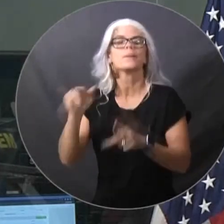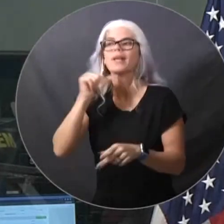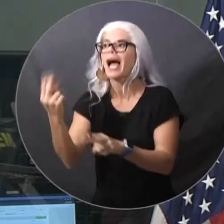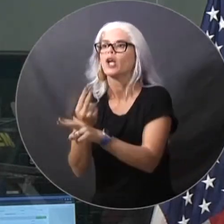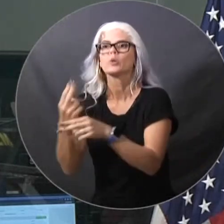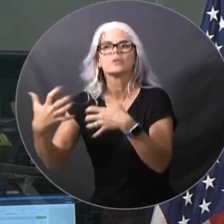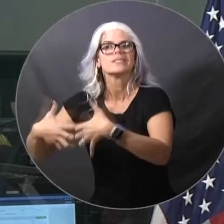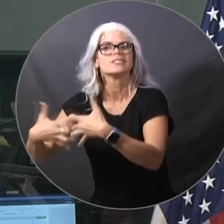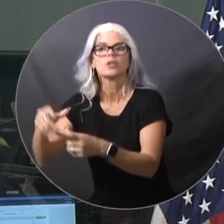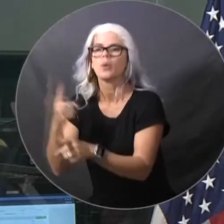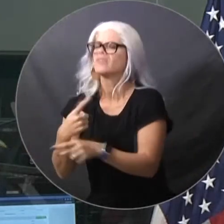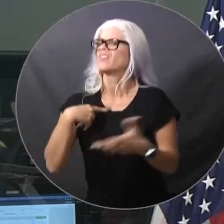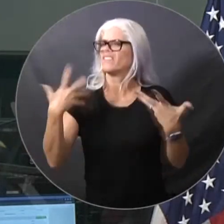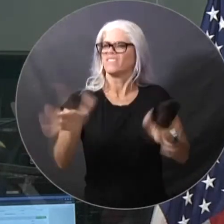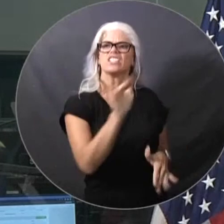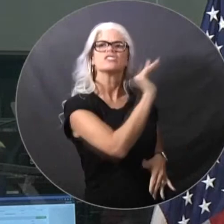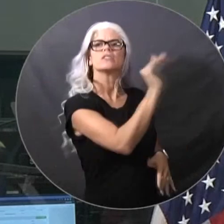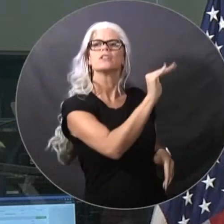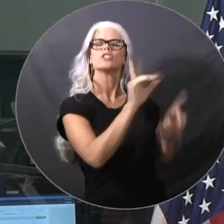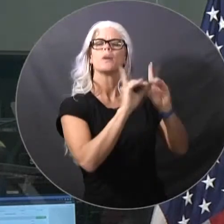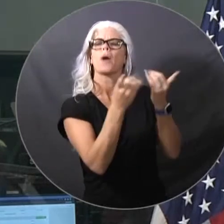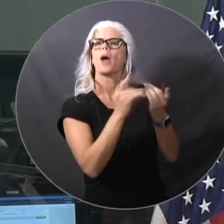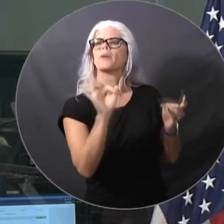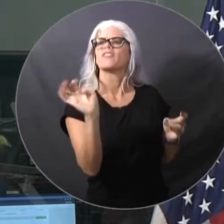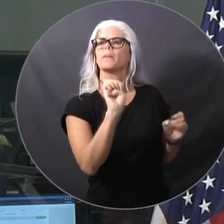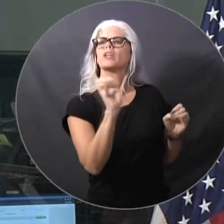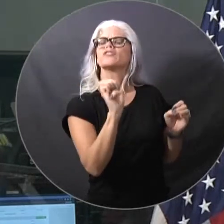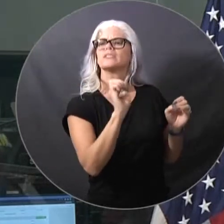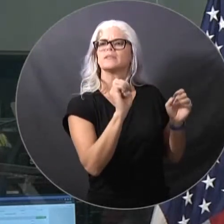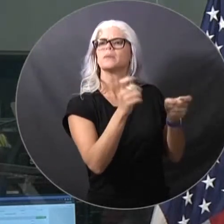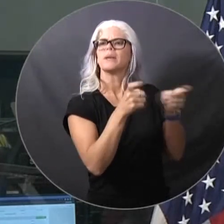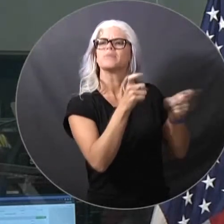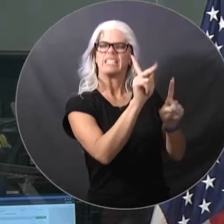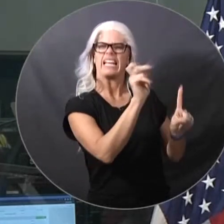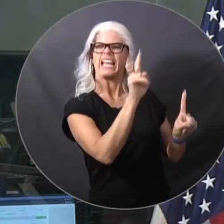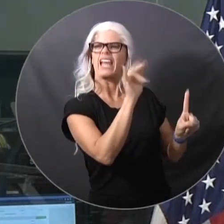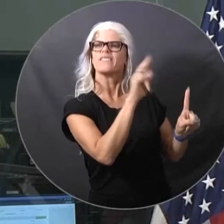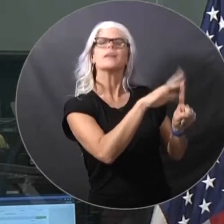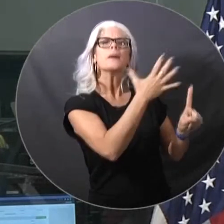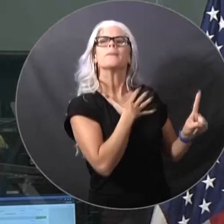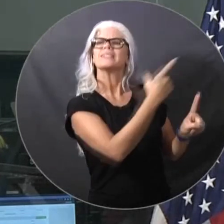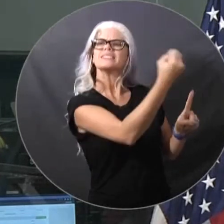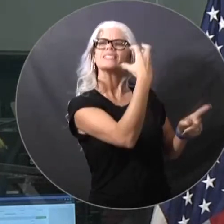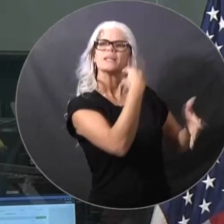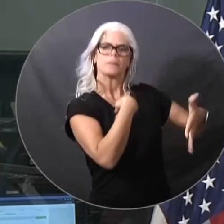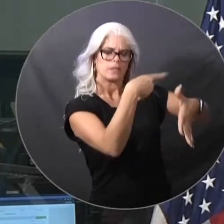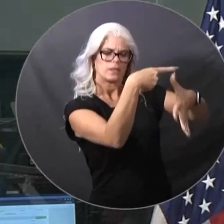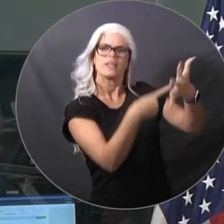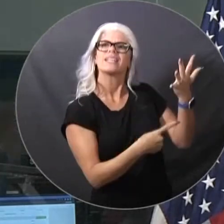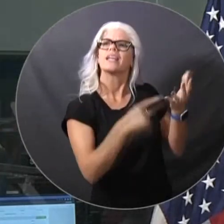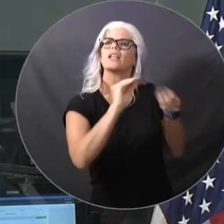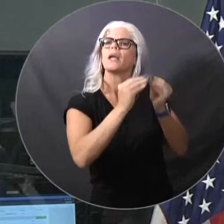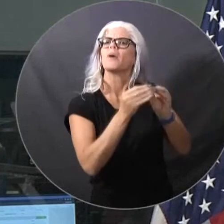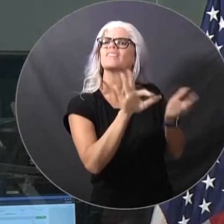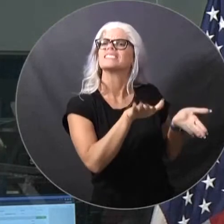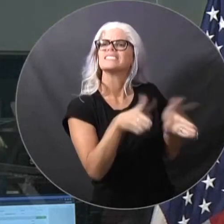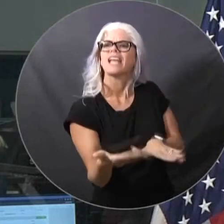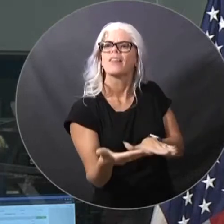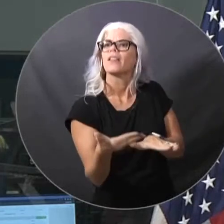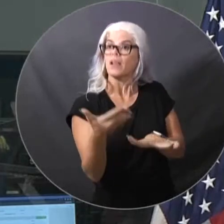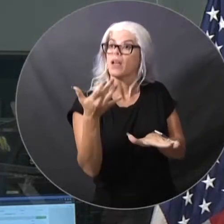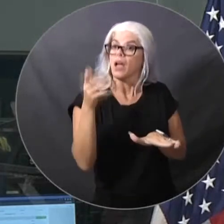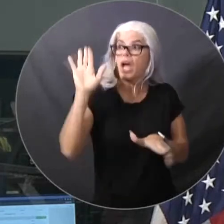Kevin, to produce for me the rundown of the fatalities through direct impacts of storms versus the